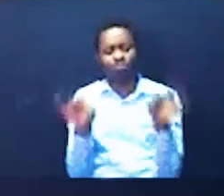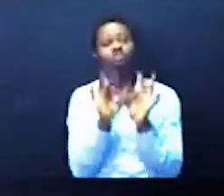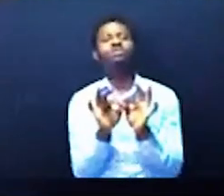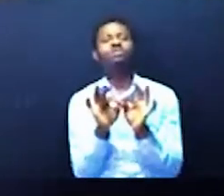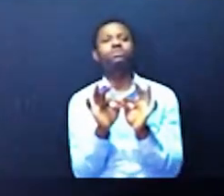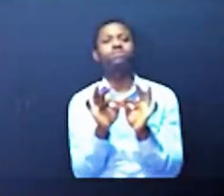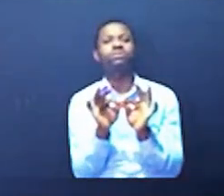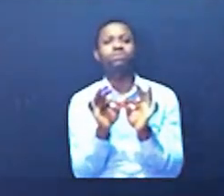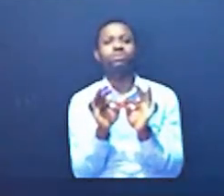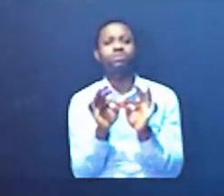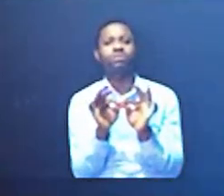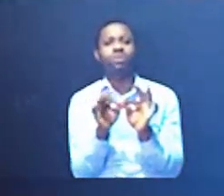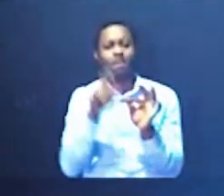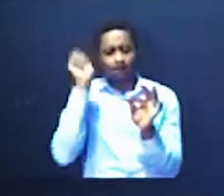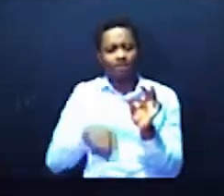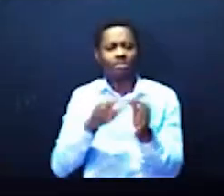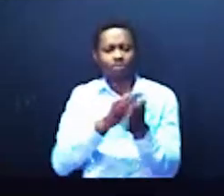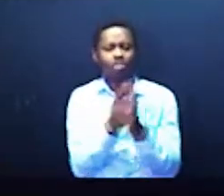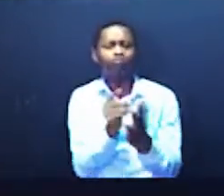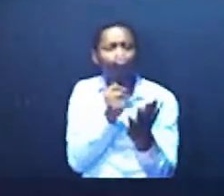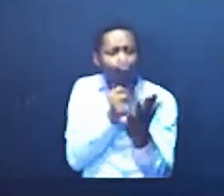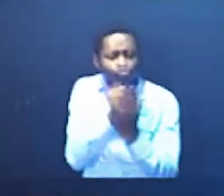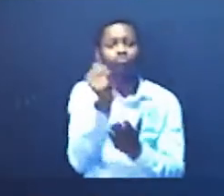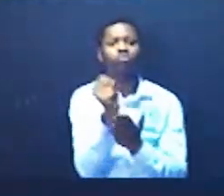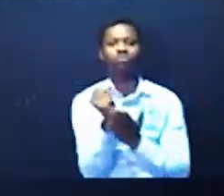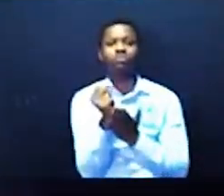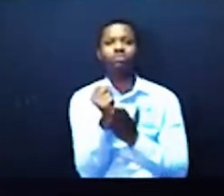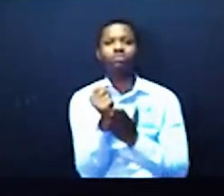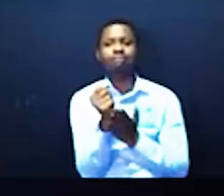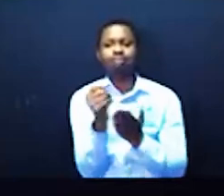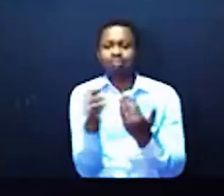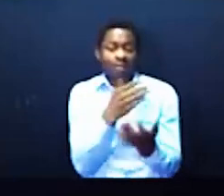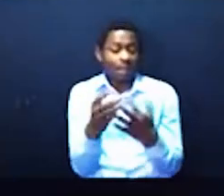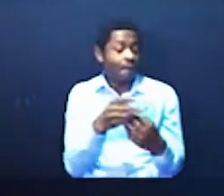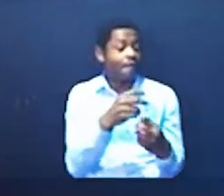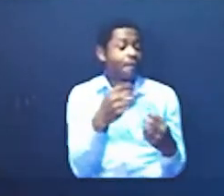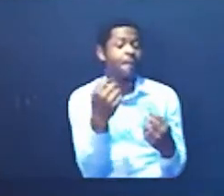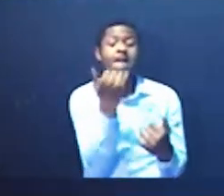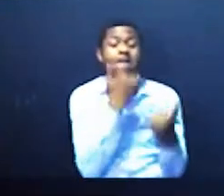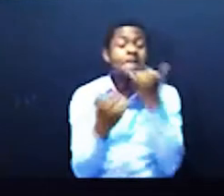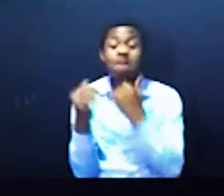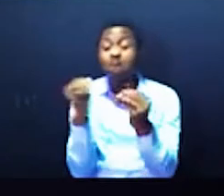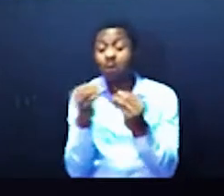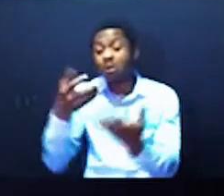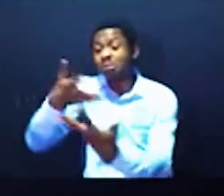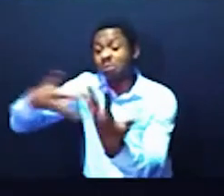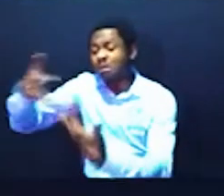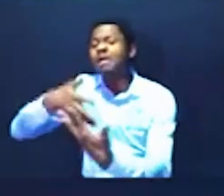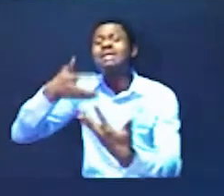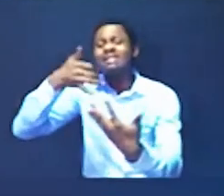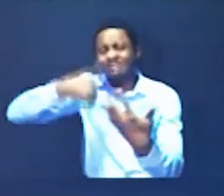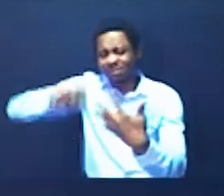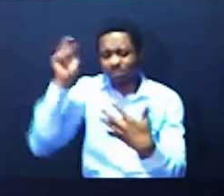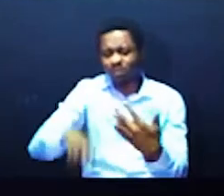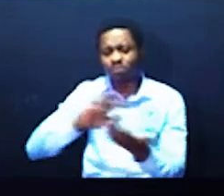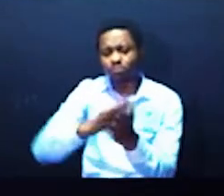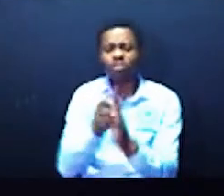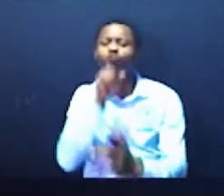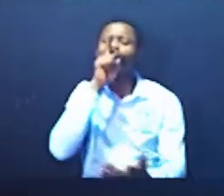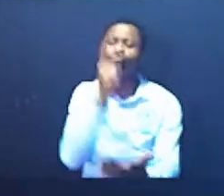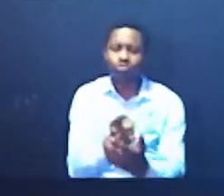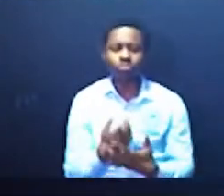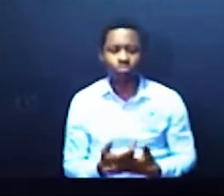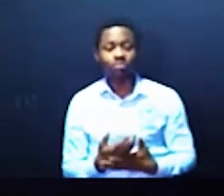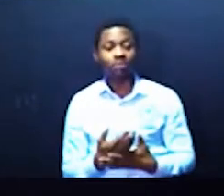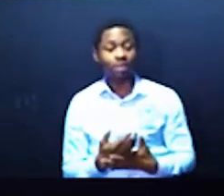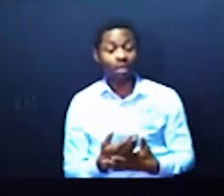got to be real in the midst of offenses. So far as this church is on earth,